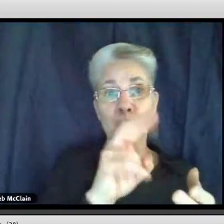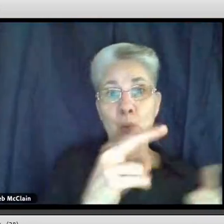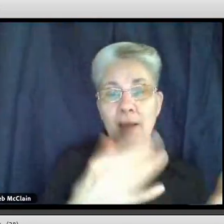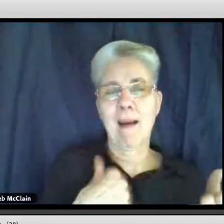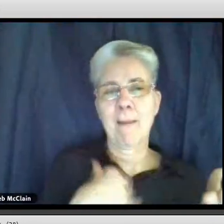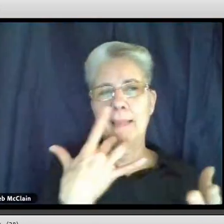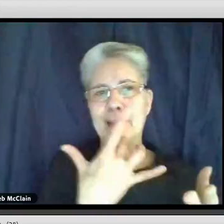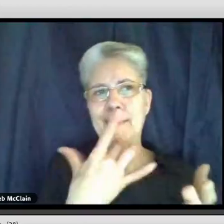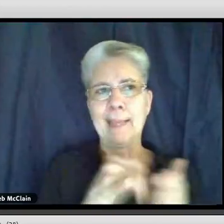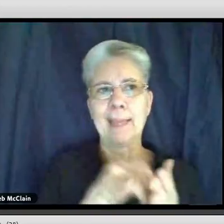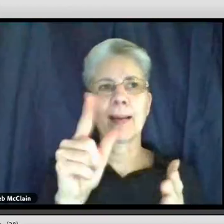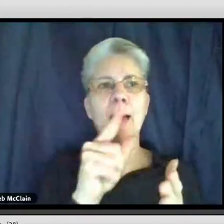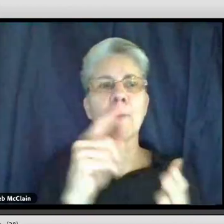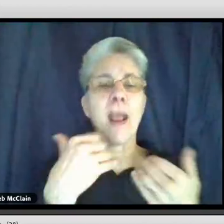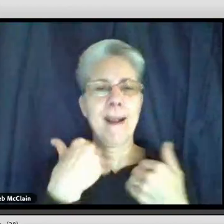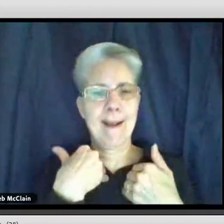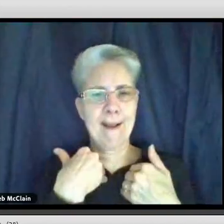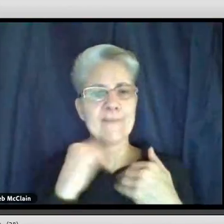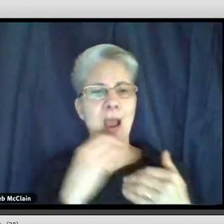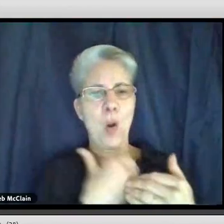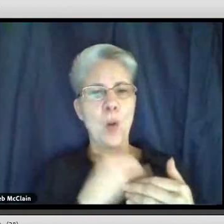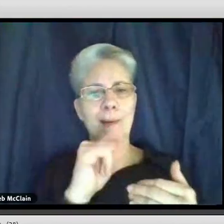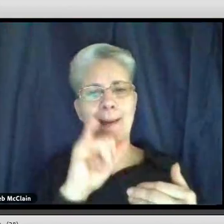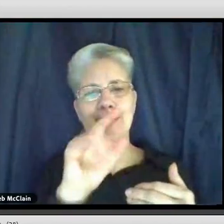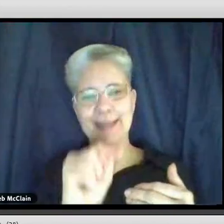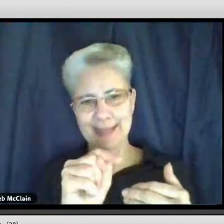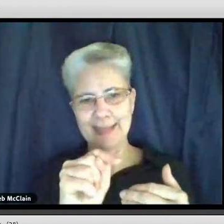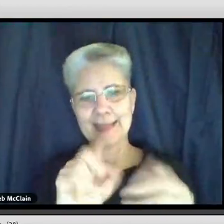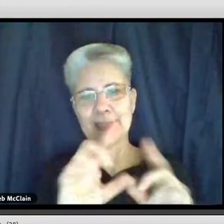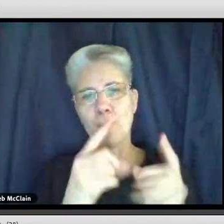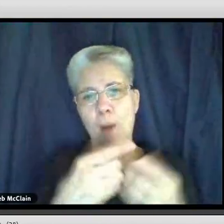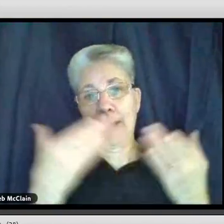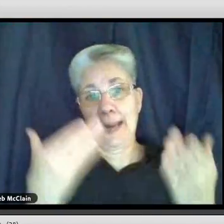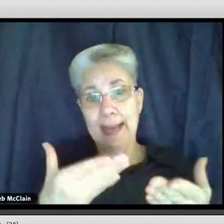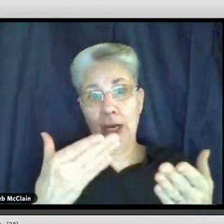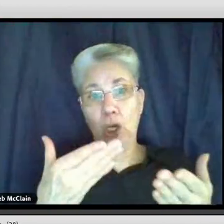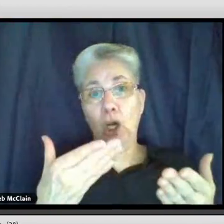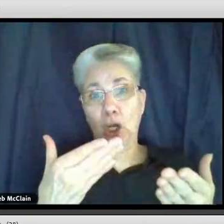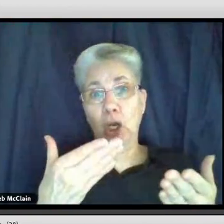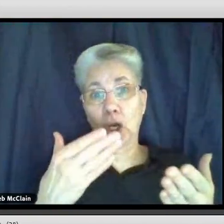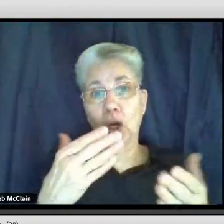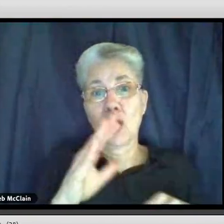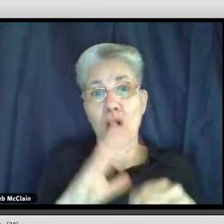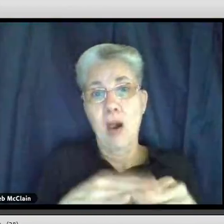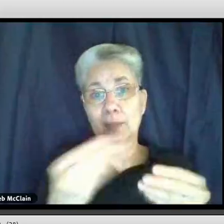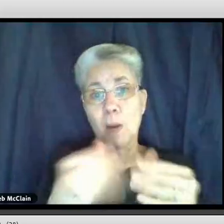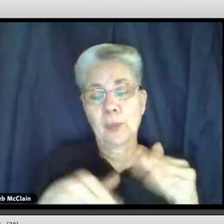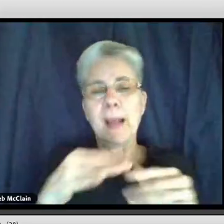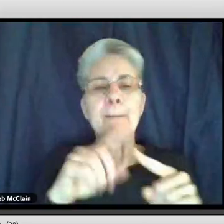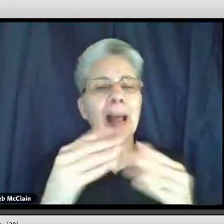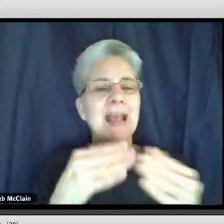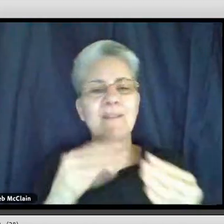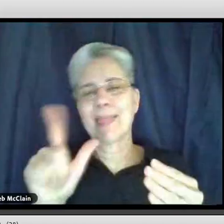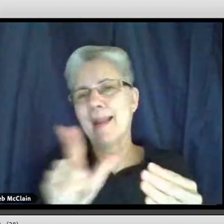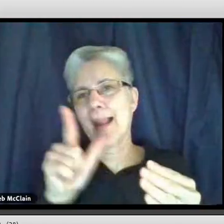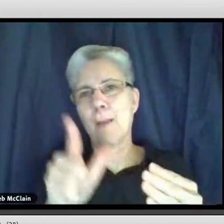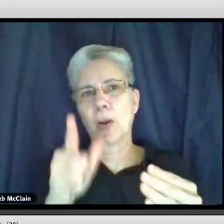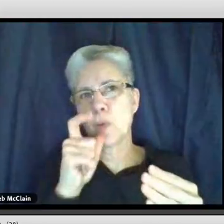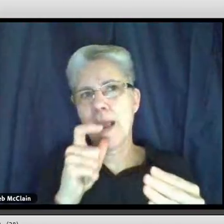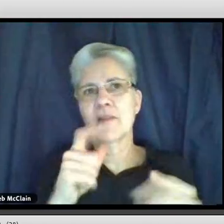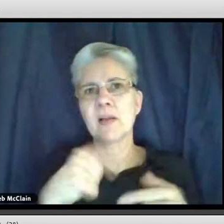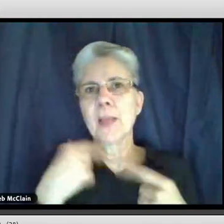I'm lucky that the libraries has our own IT department in-house. However, even the libraries